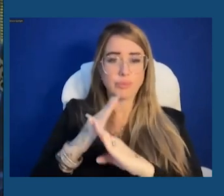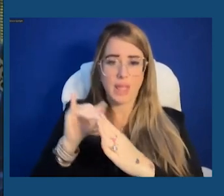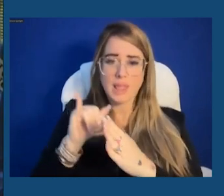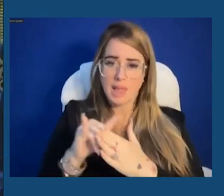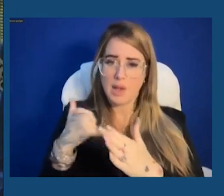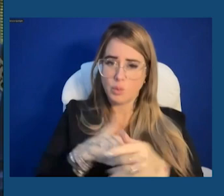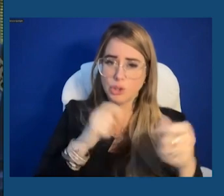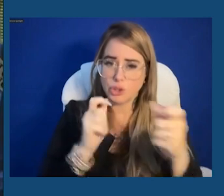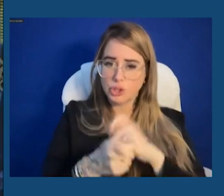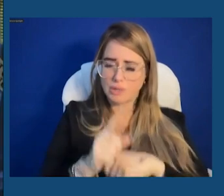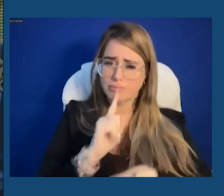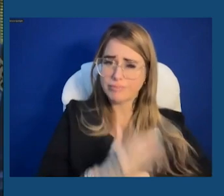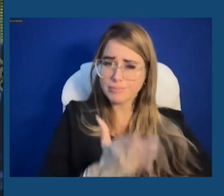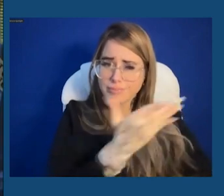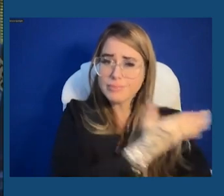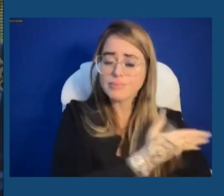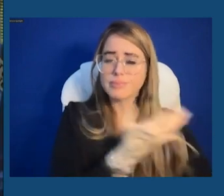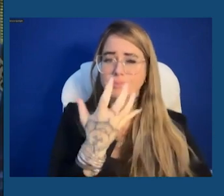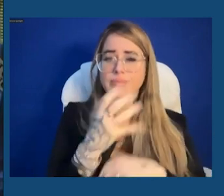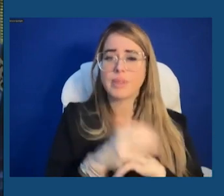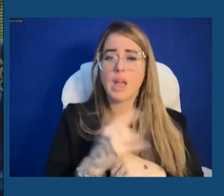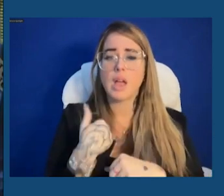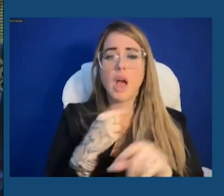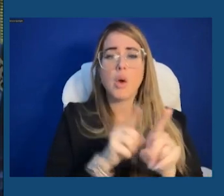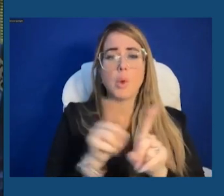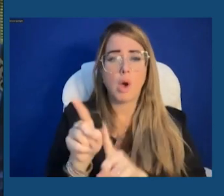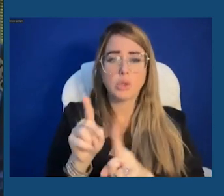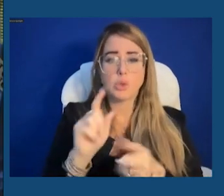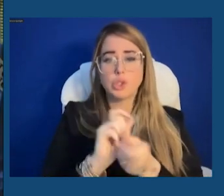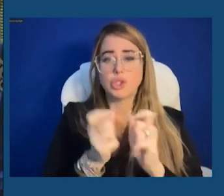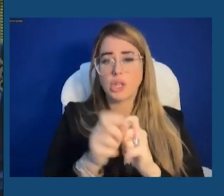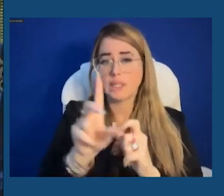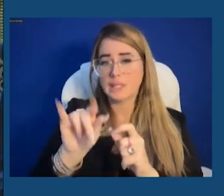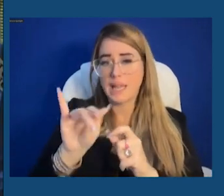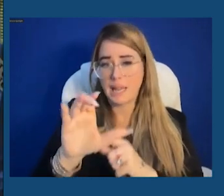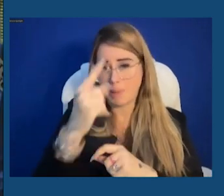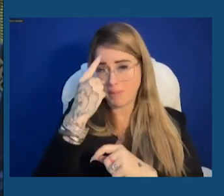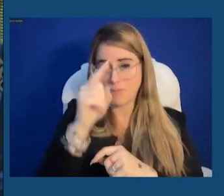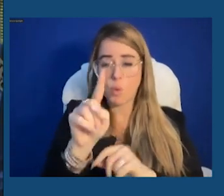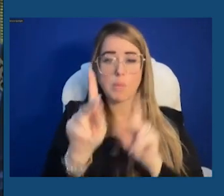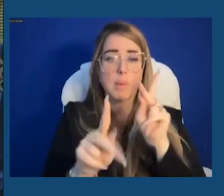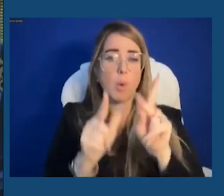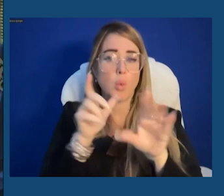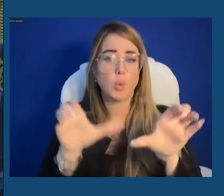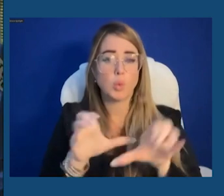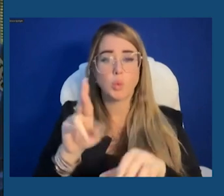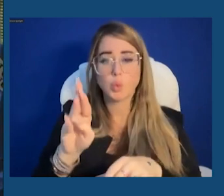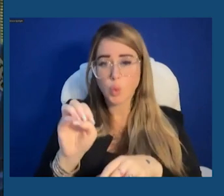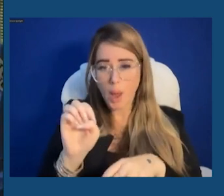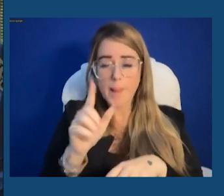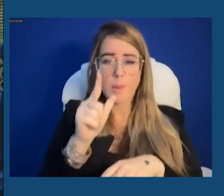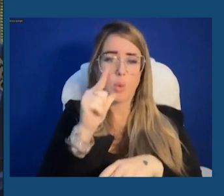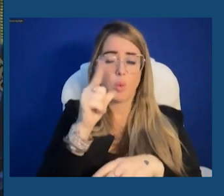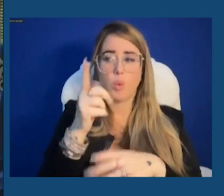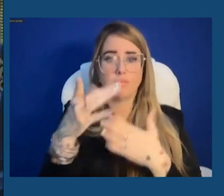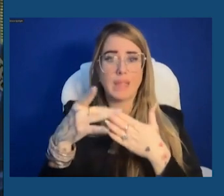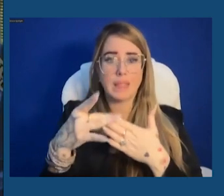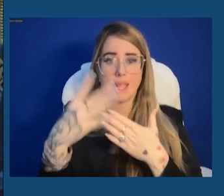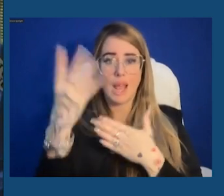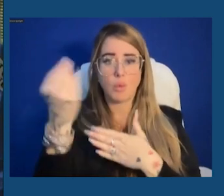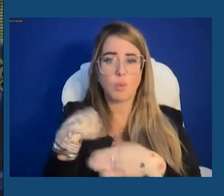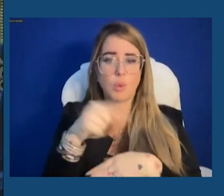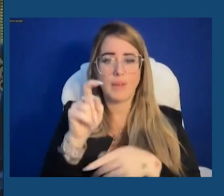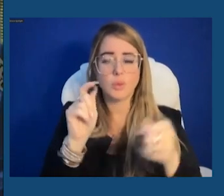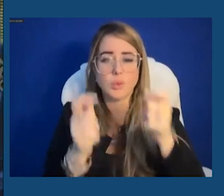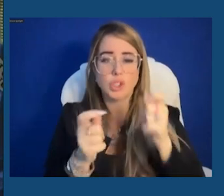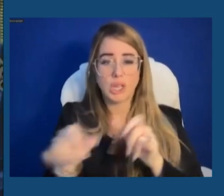also had to change the dynamic around bail. There were too many people that were committing these crimes that were being let out, so we had to change the standards